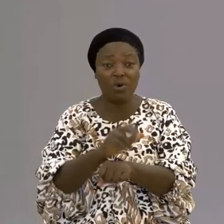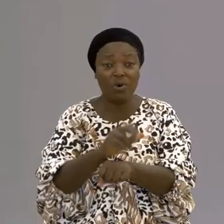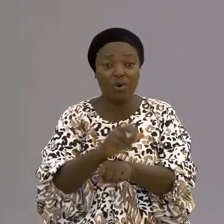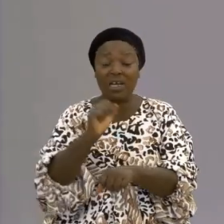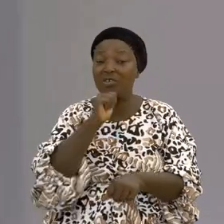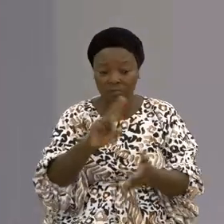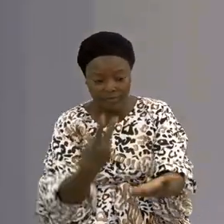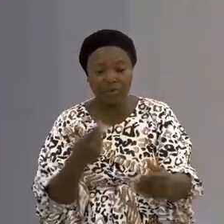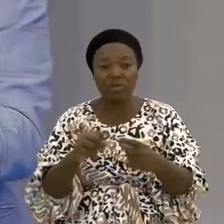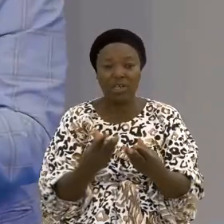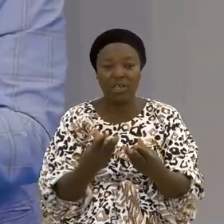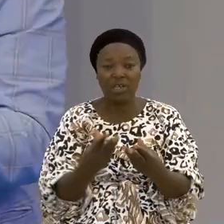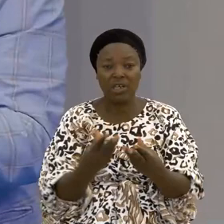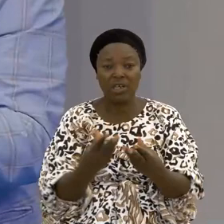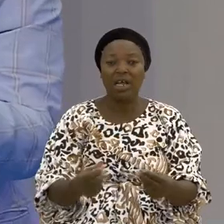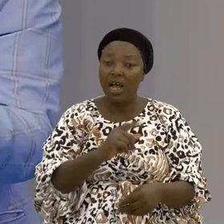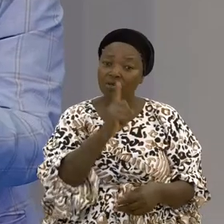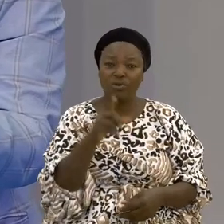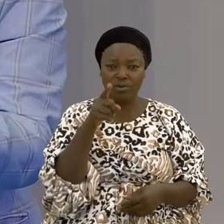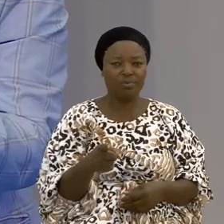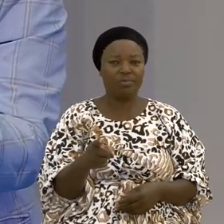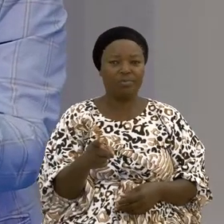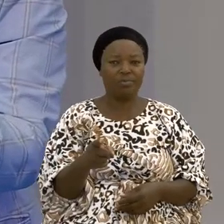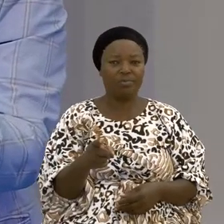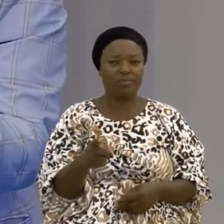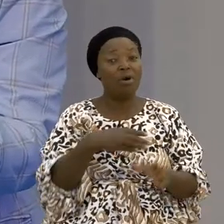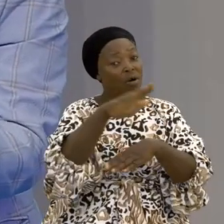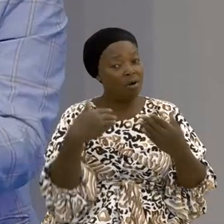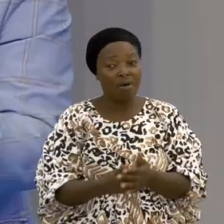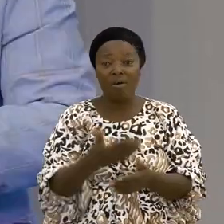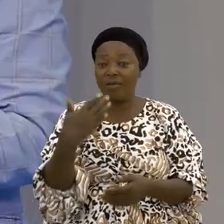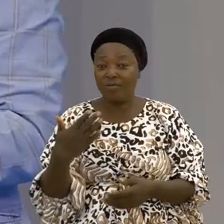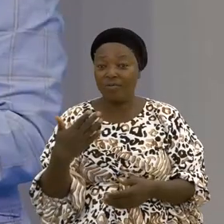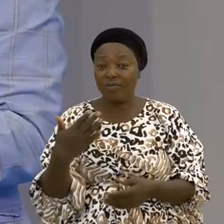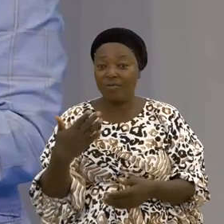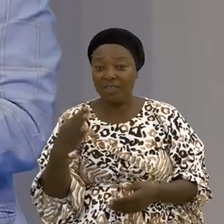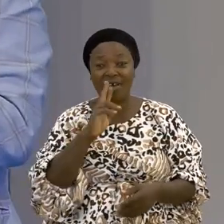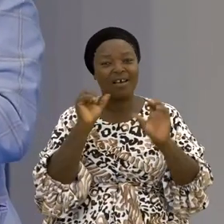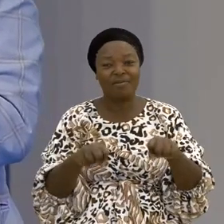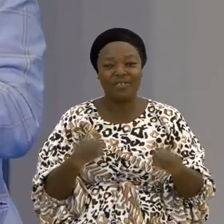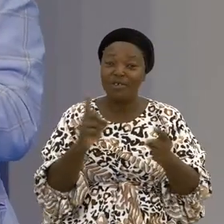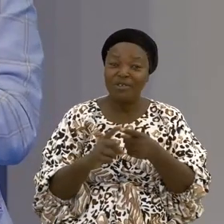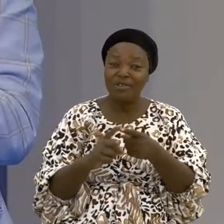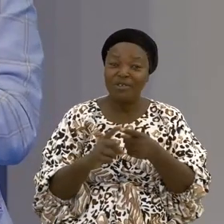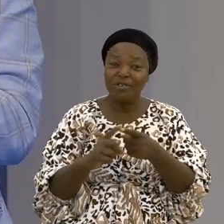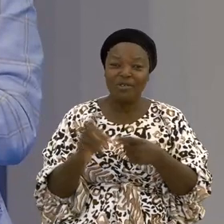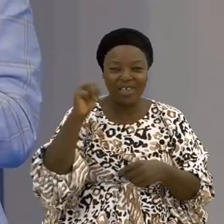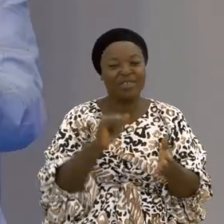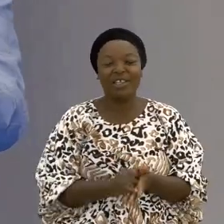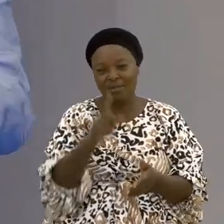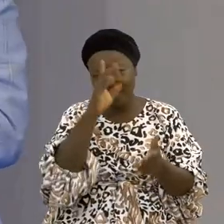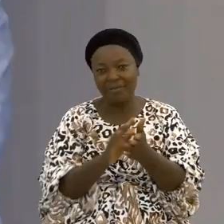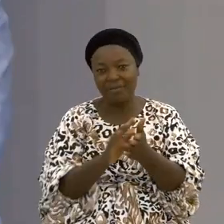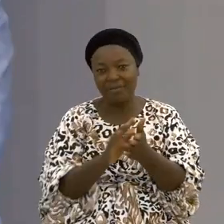fall to the ground, he assures you all things are possible to him that